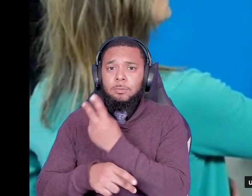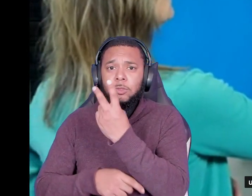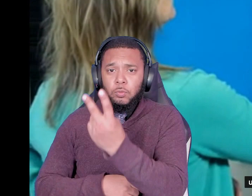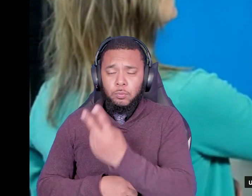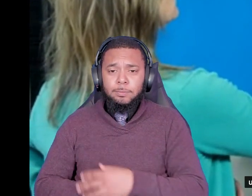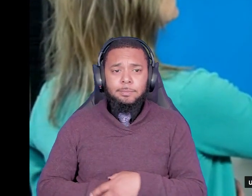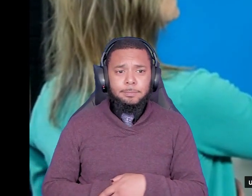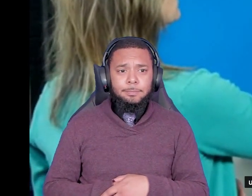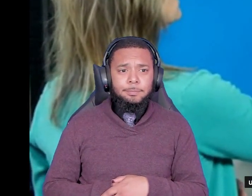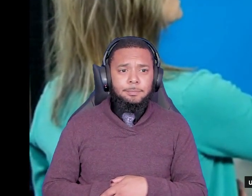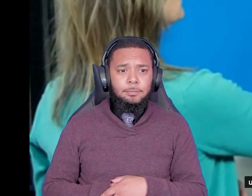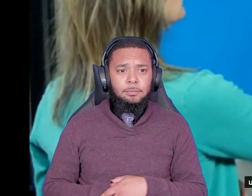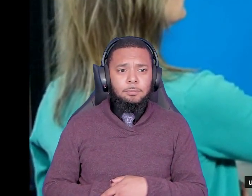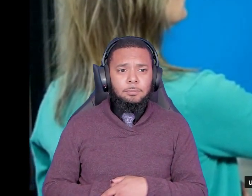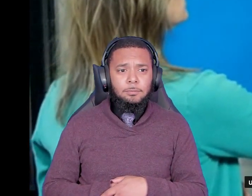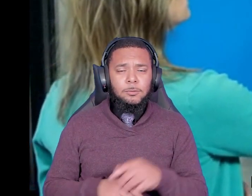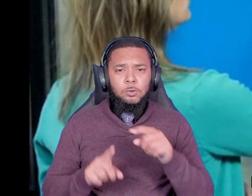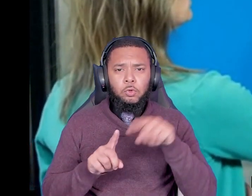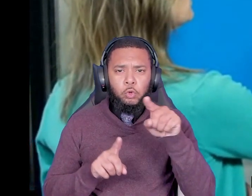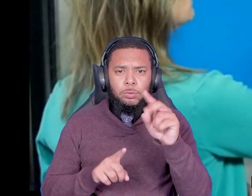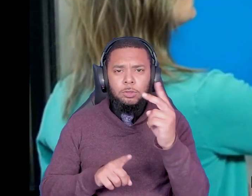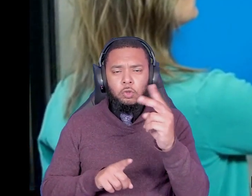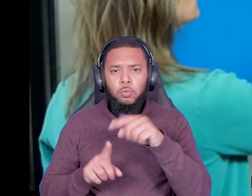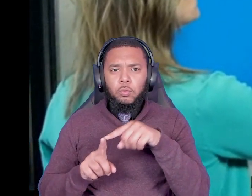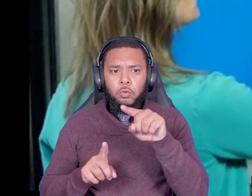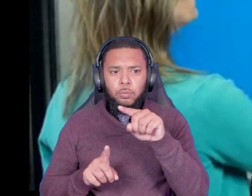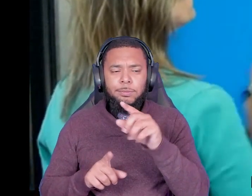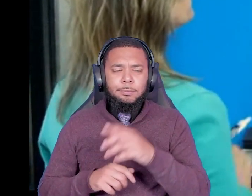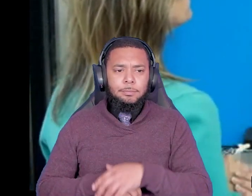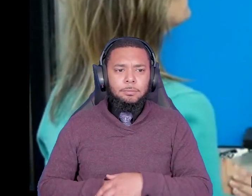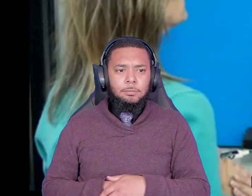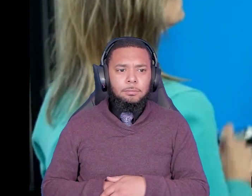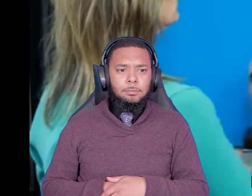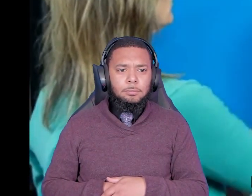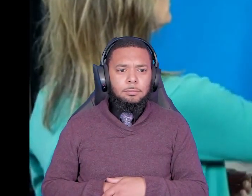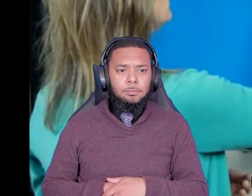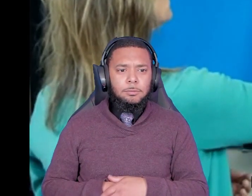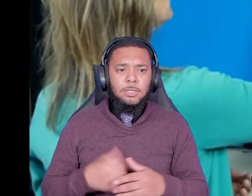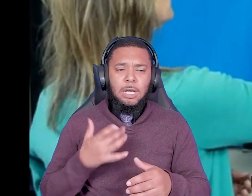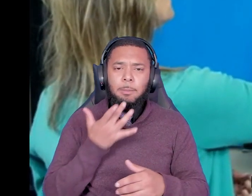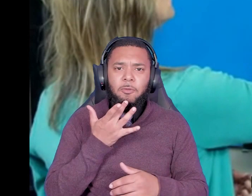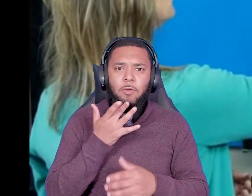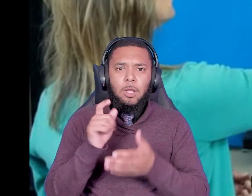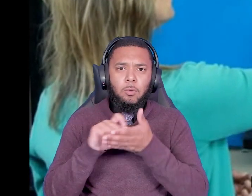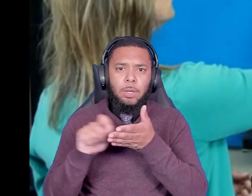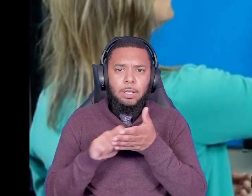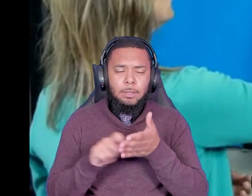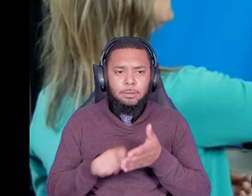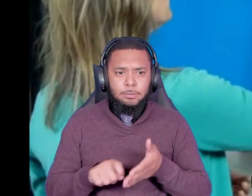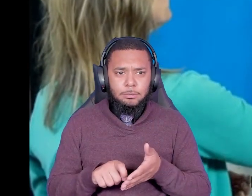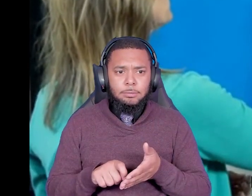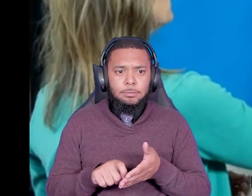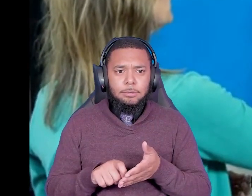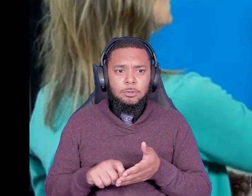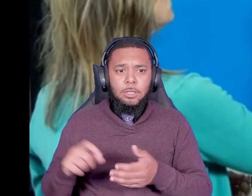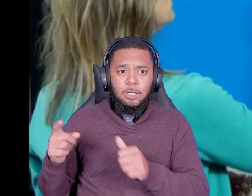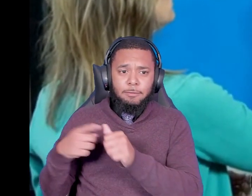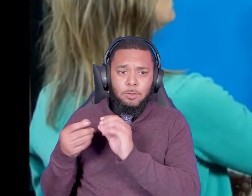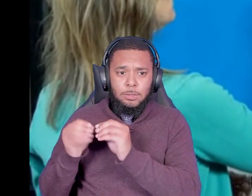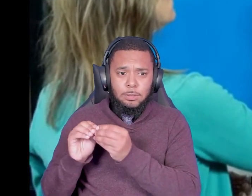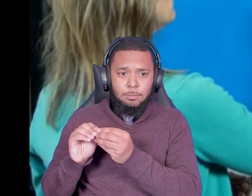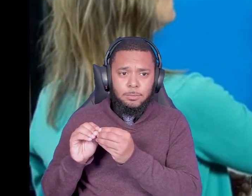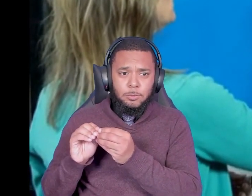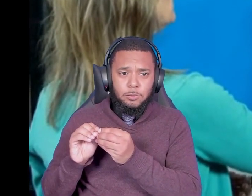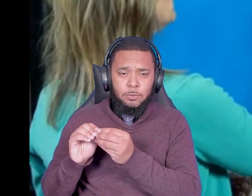And I like to write them all out. So I'm going to take this first digit